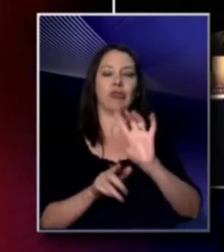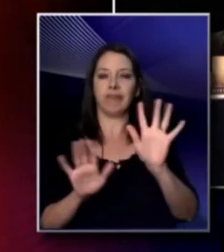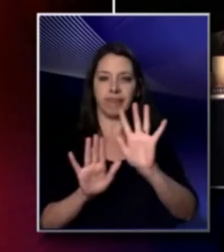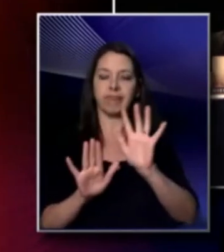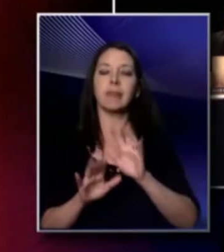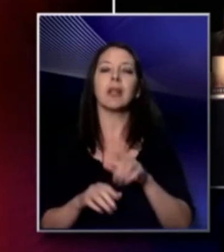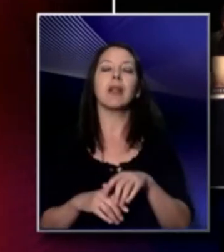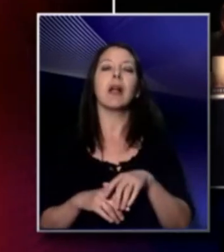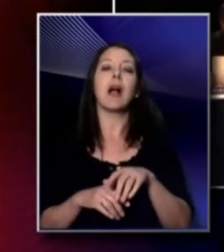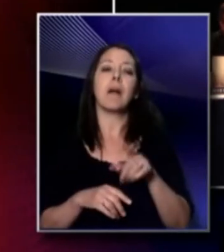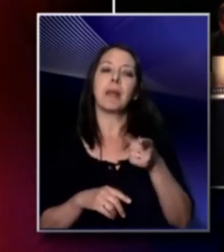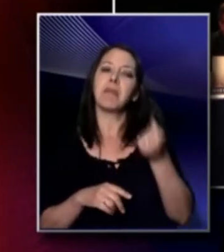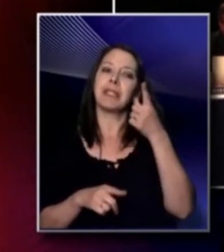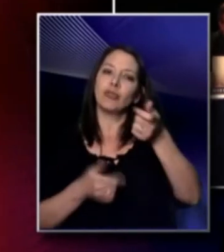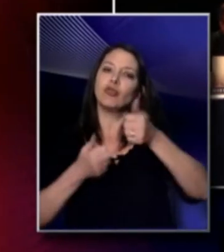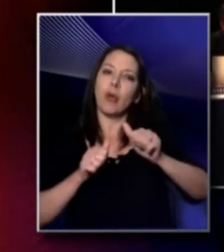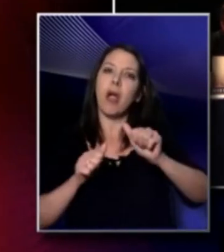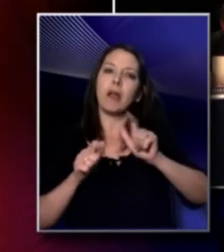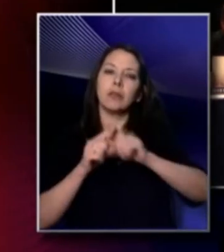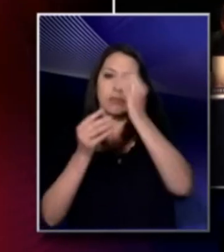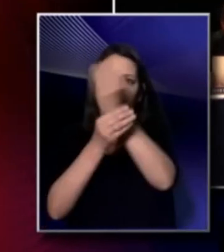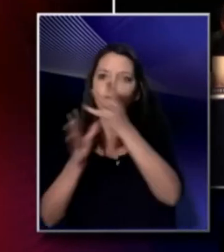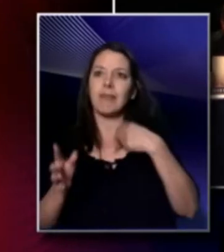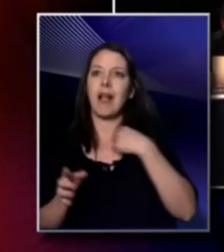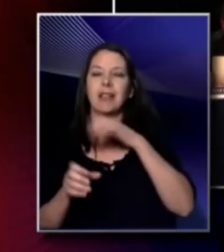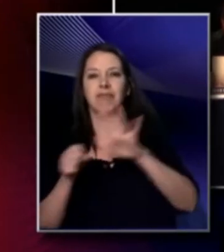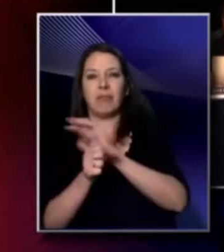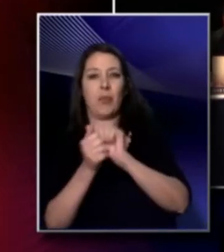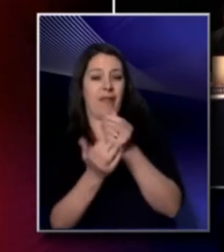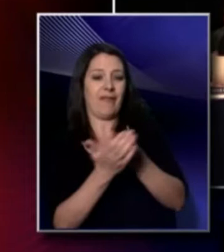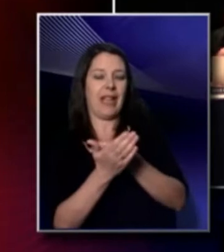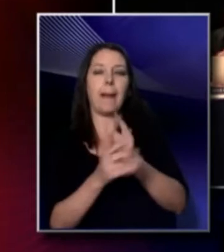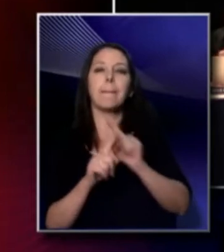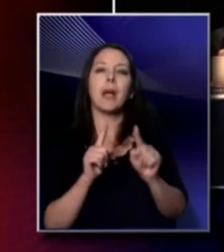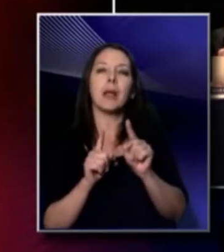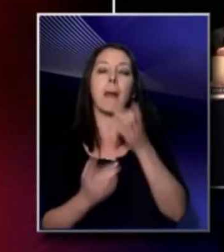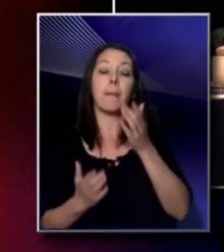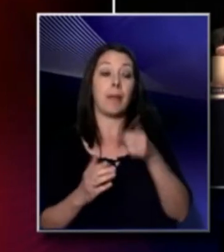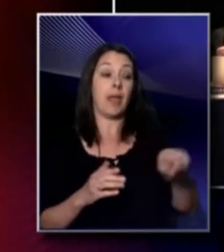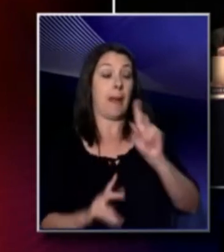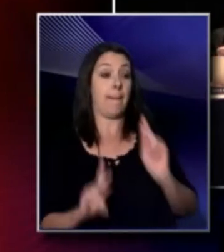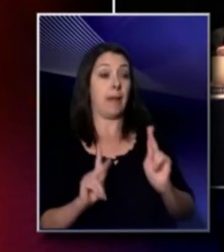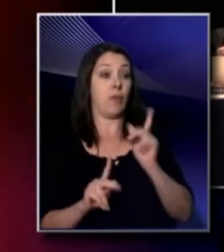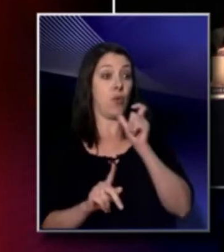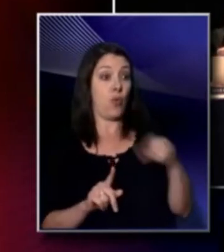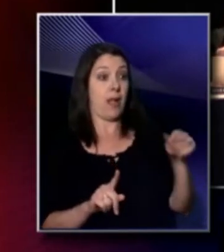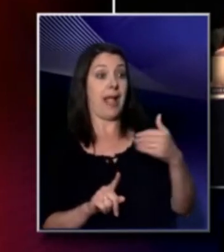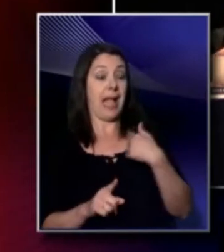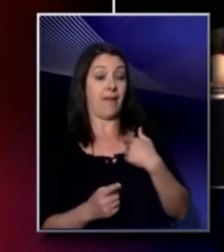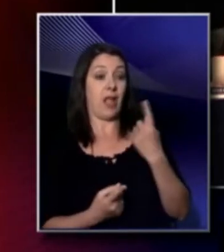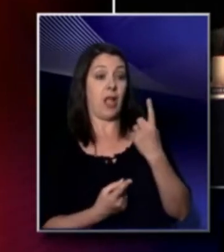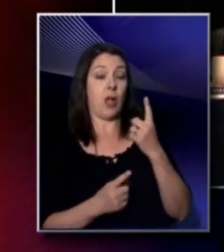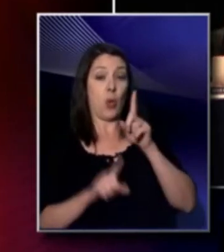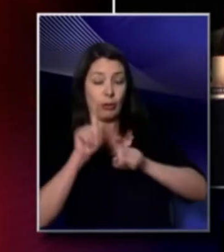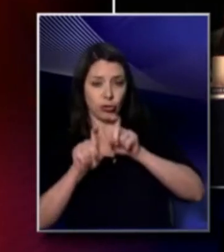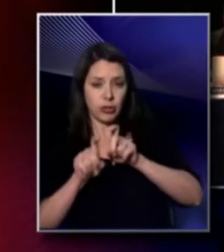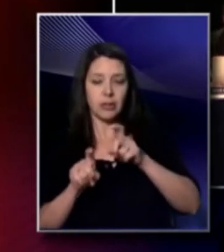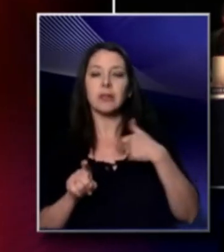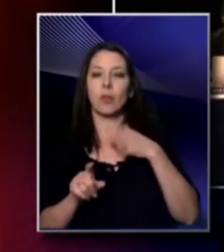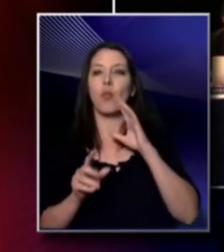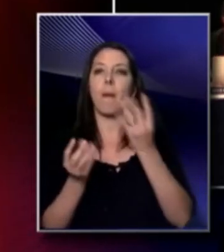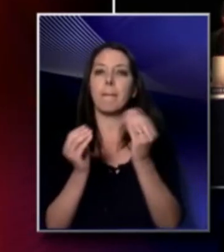do that, but I think it would be better if it's driven by the questions that the people on the board have. I